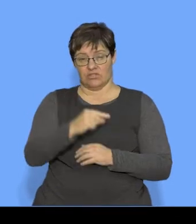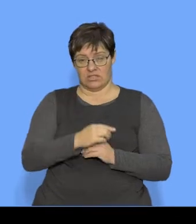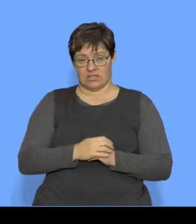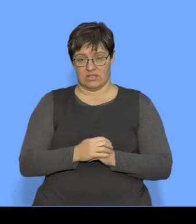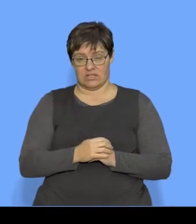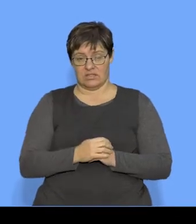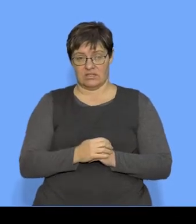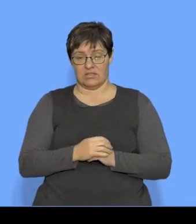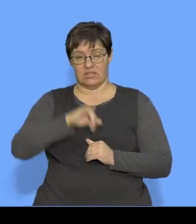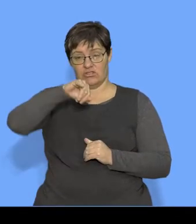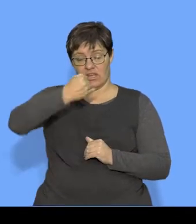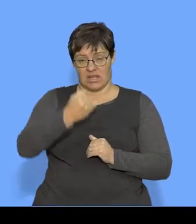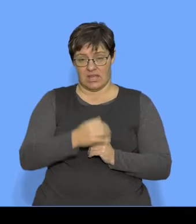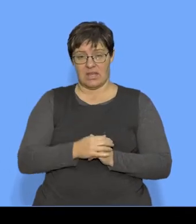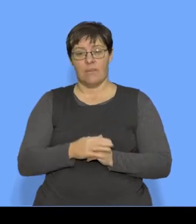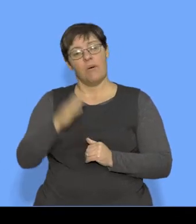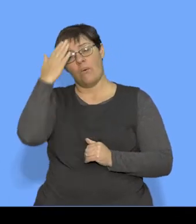FGJ,